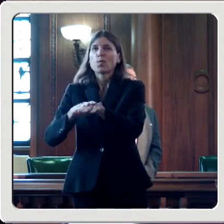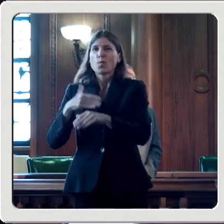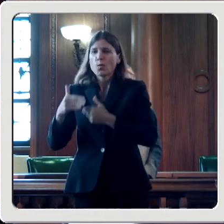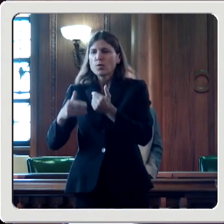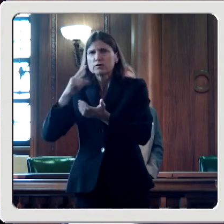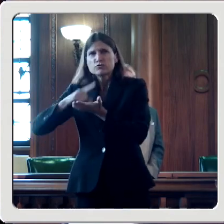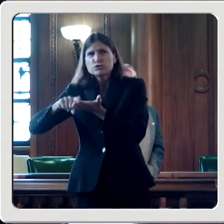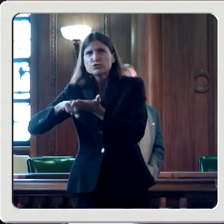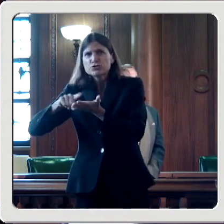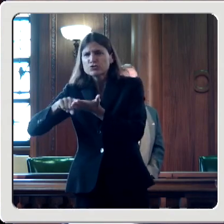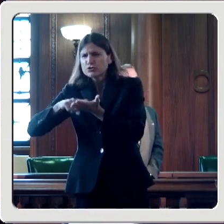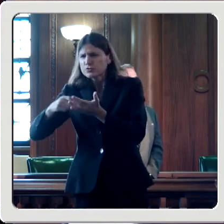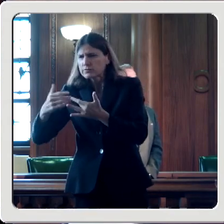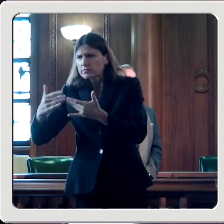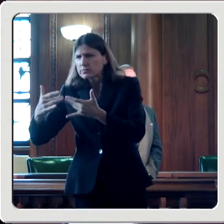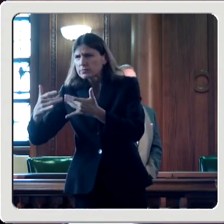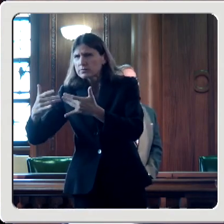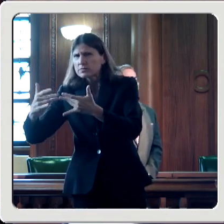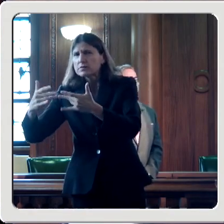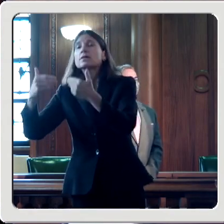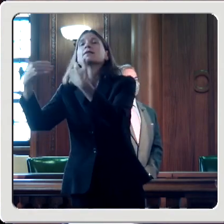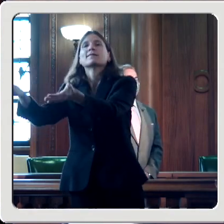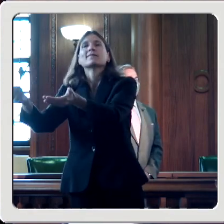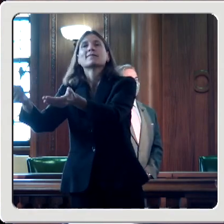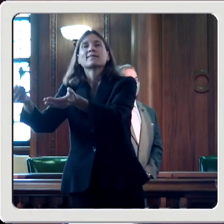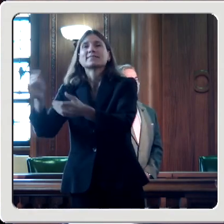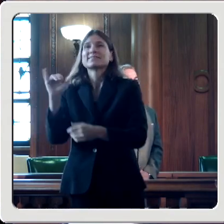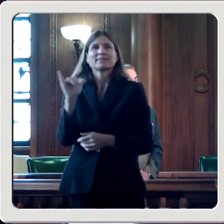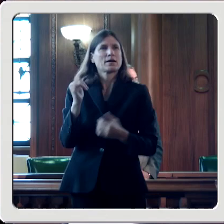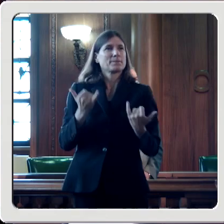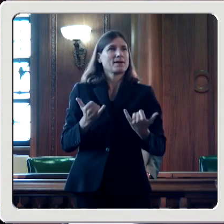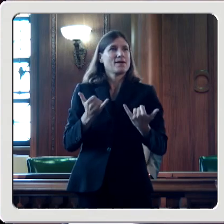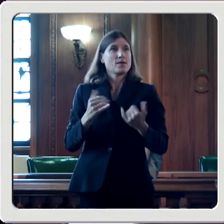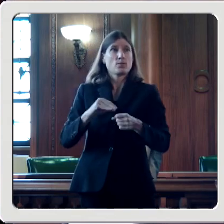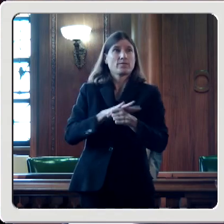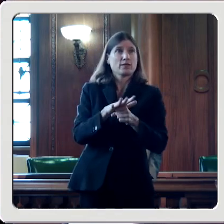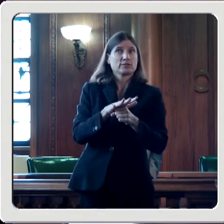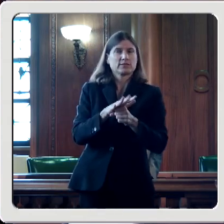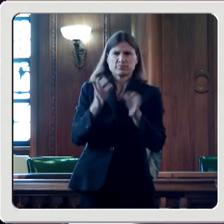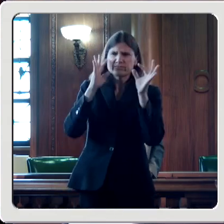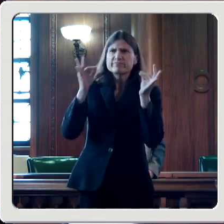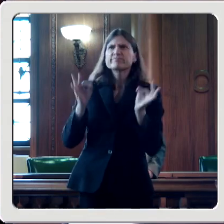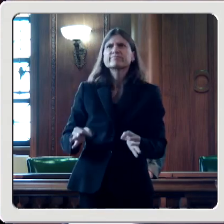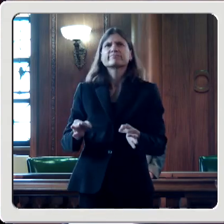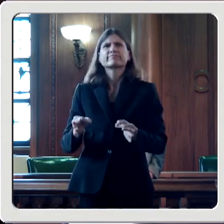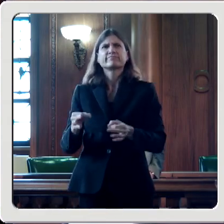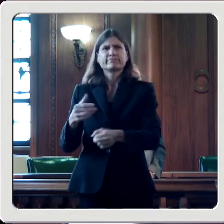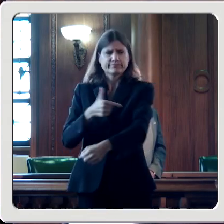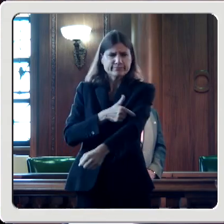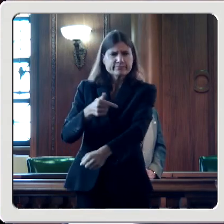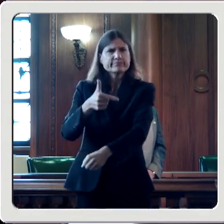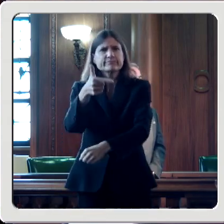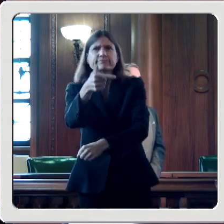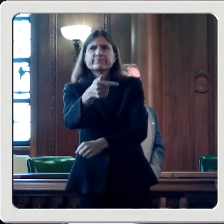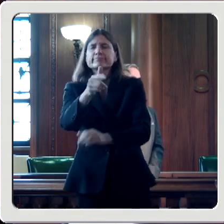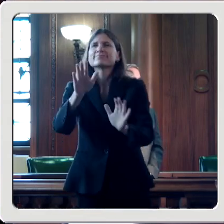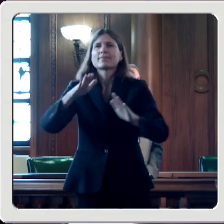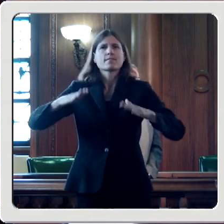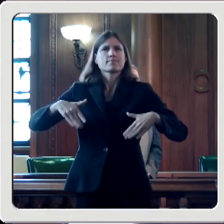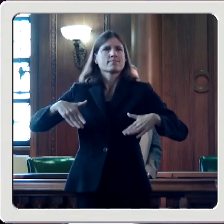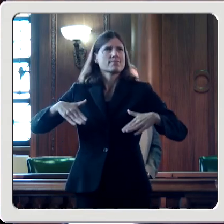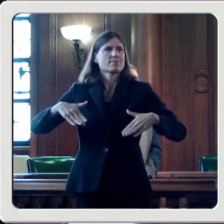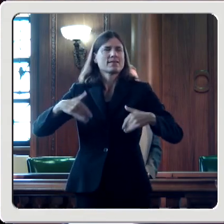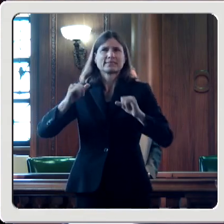of quick updates at Bay State Medical Center. We are doing some construction to expand parking, which will be